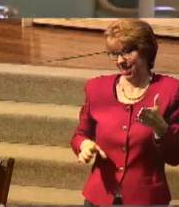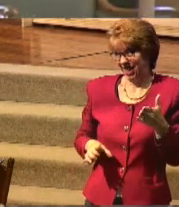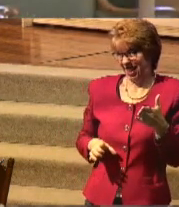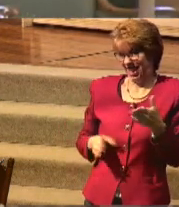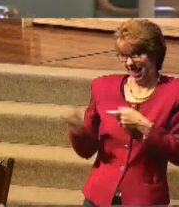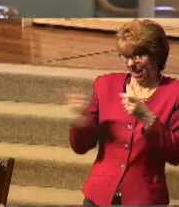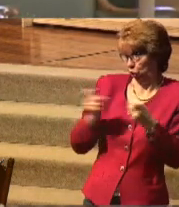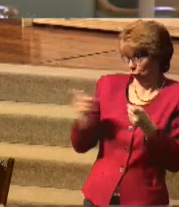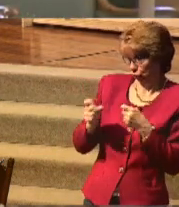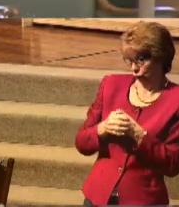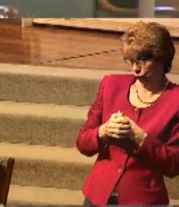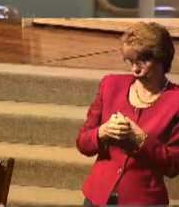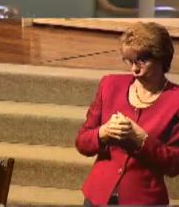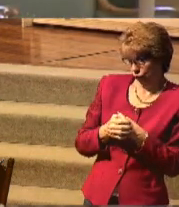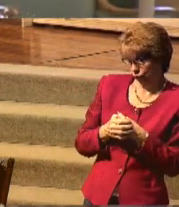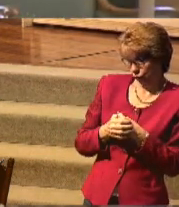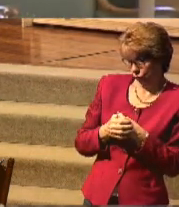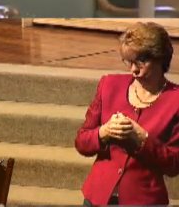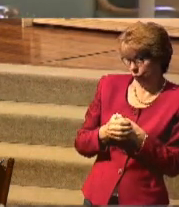it'll be